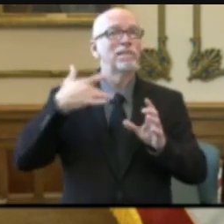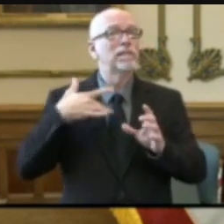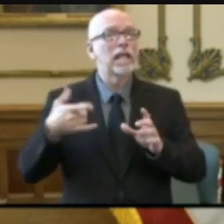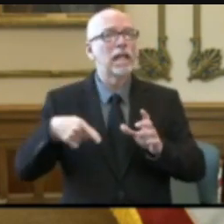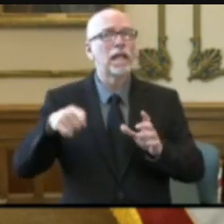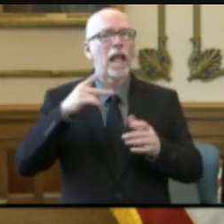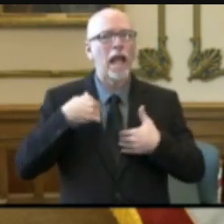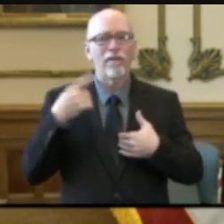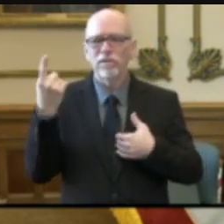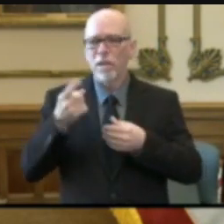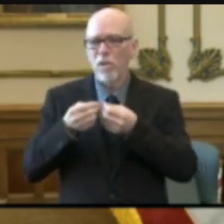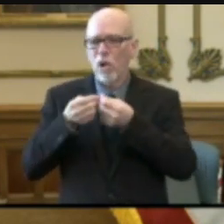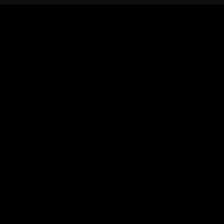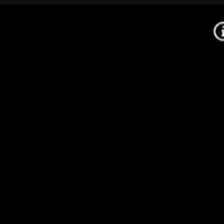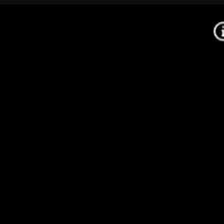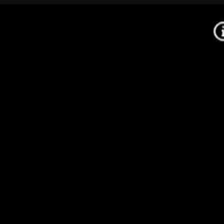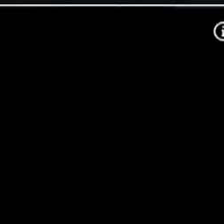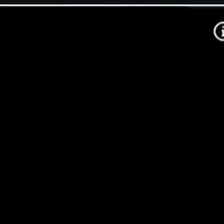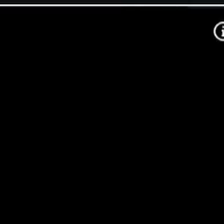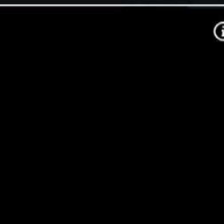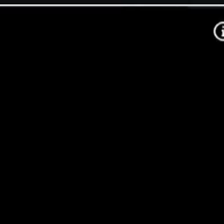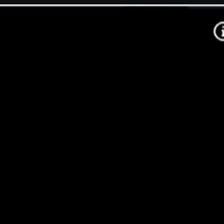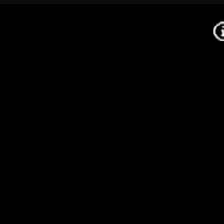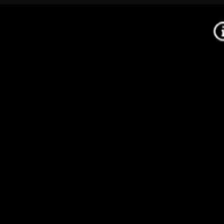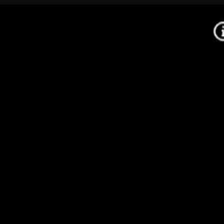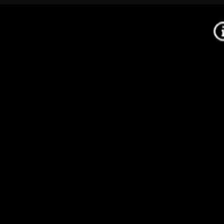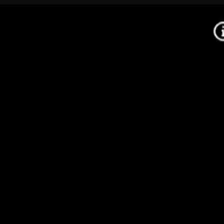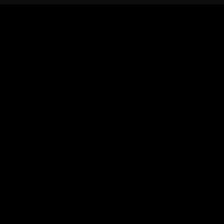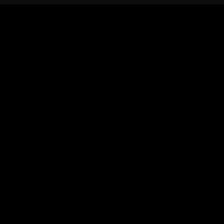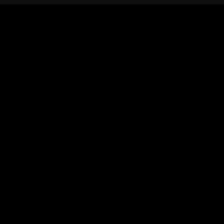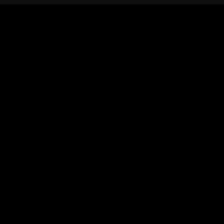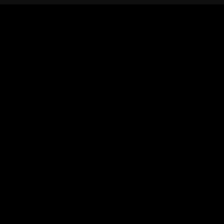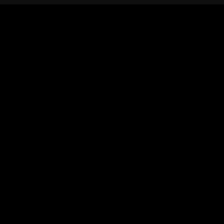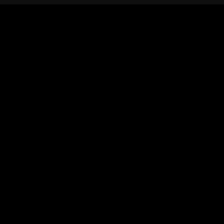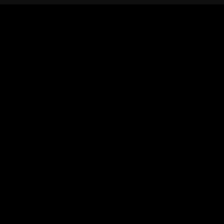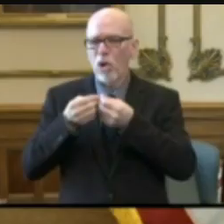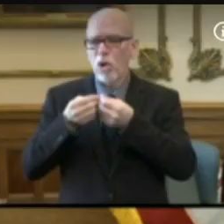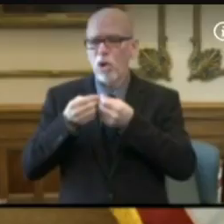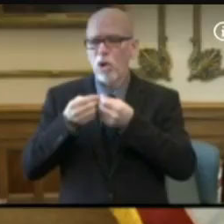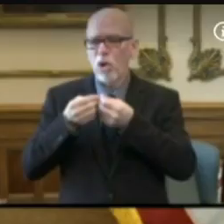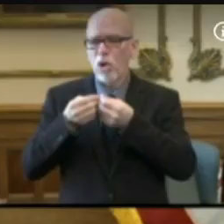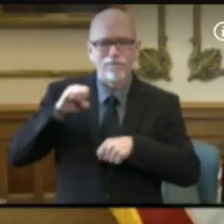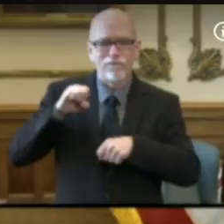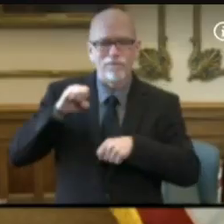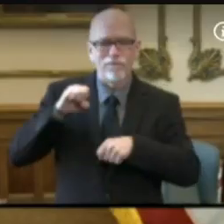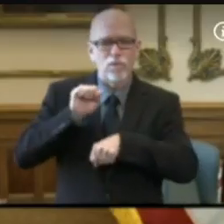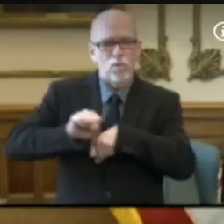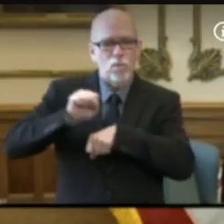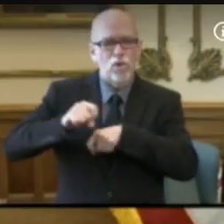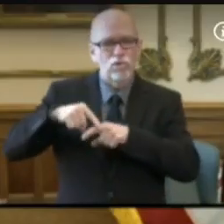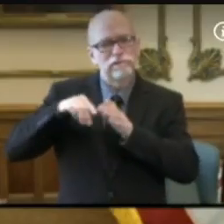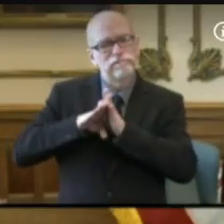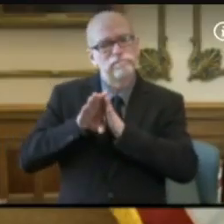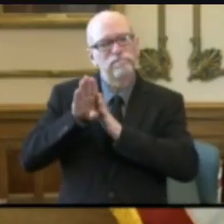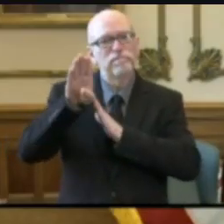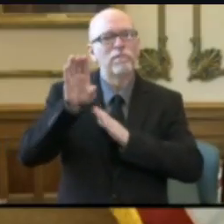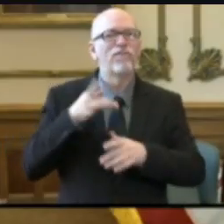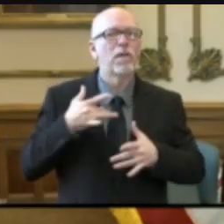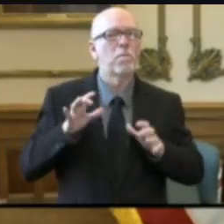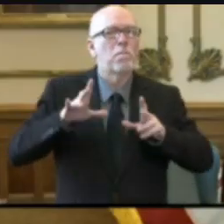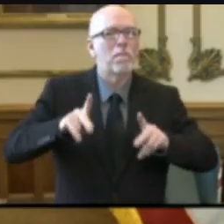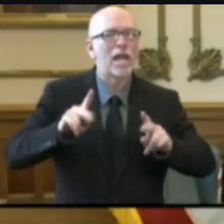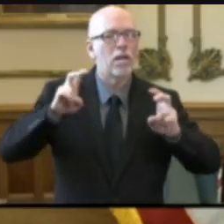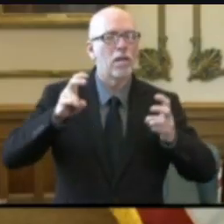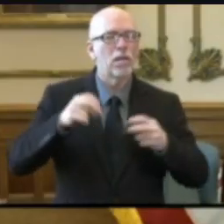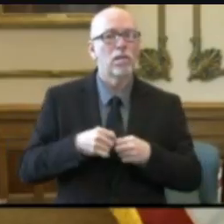a terrible loss and then work to This slowly